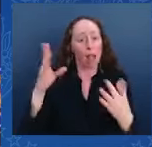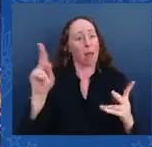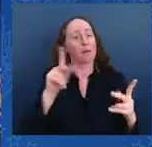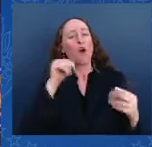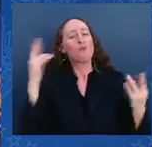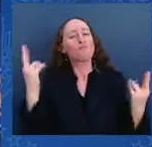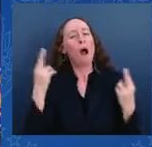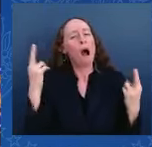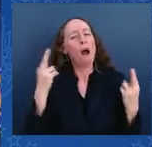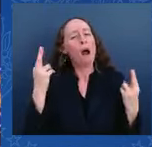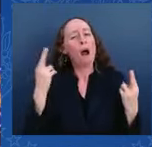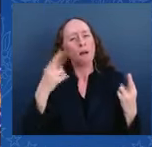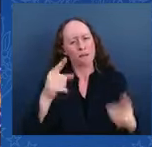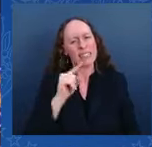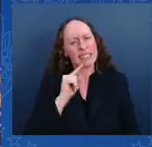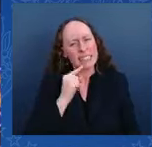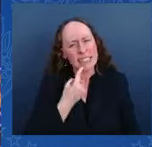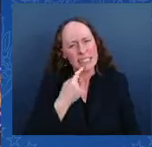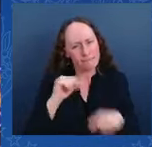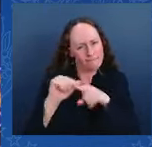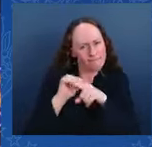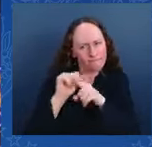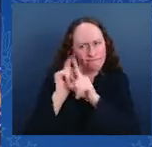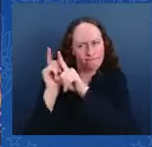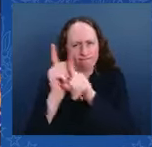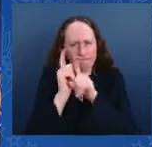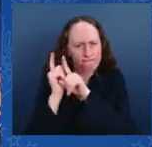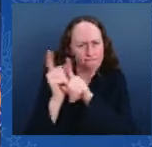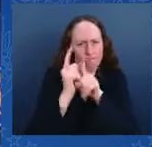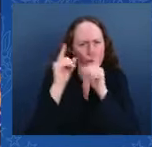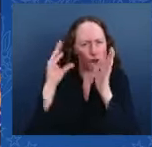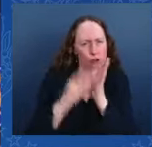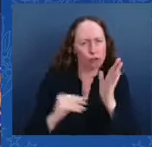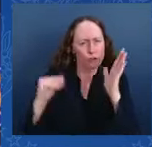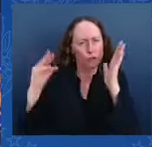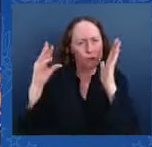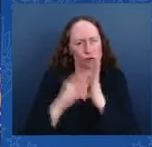know, Buy American used to be the law of the land.